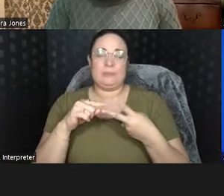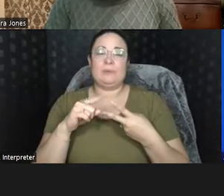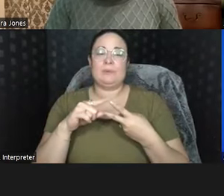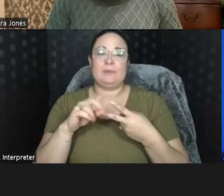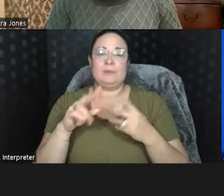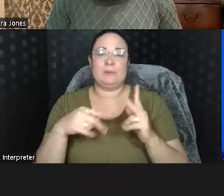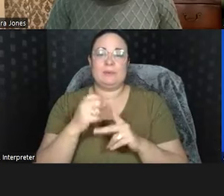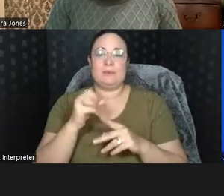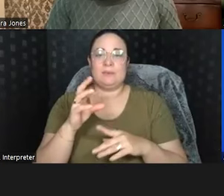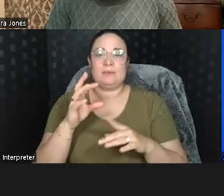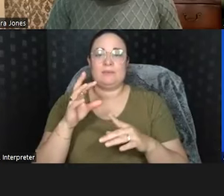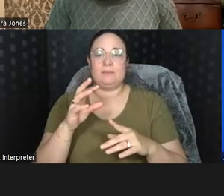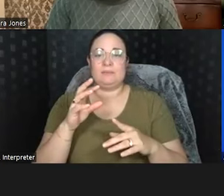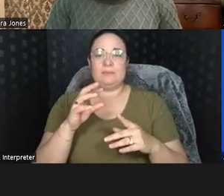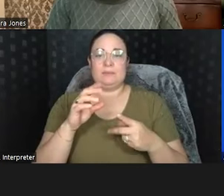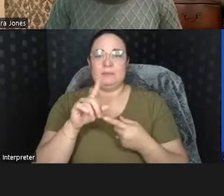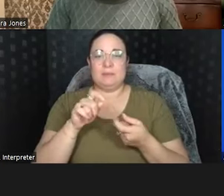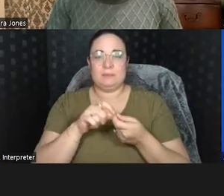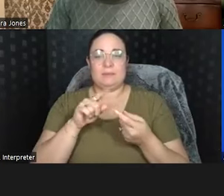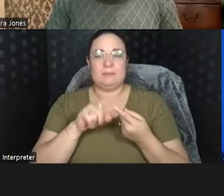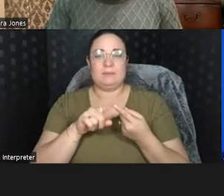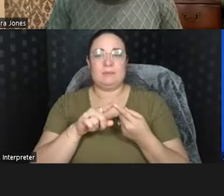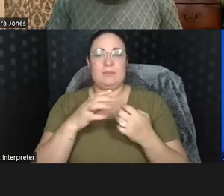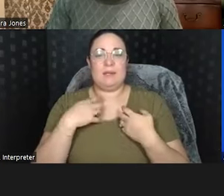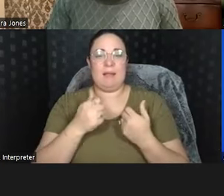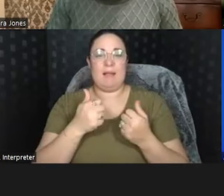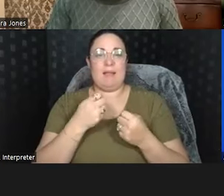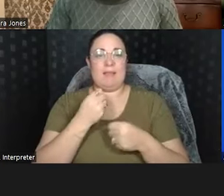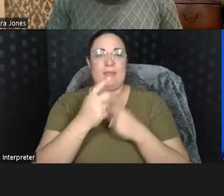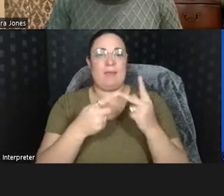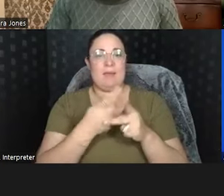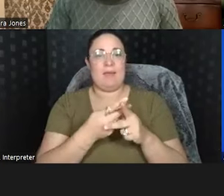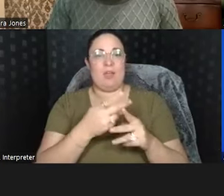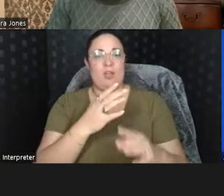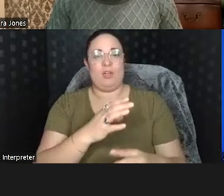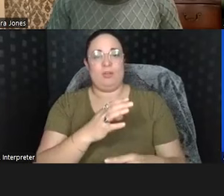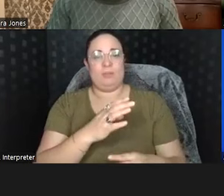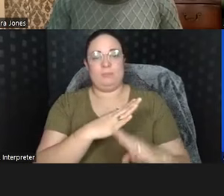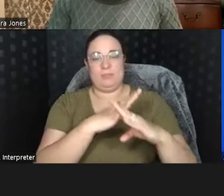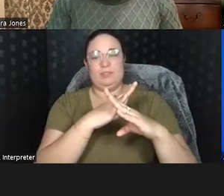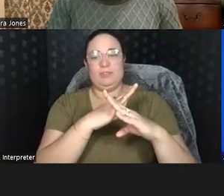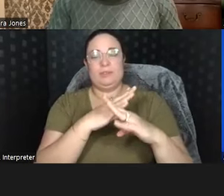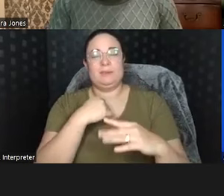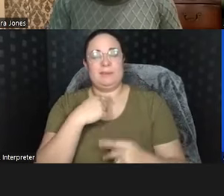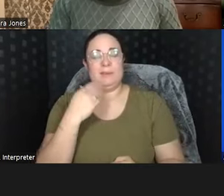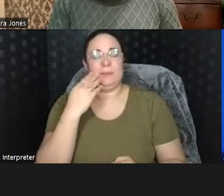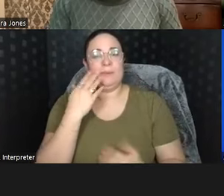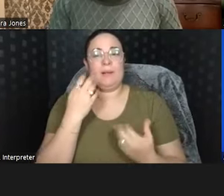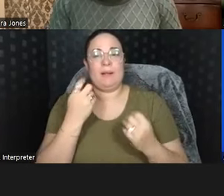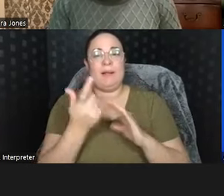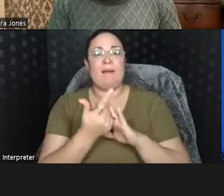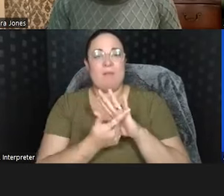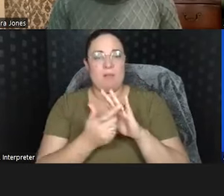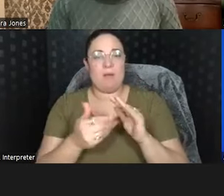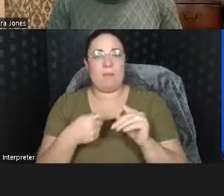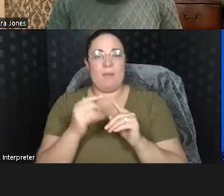of institutional violence, particularly around healthcare restrictions. I know that there has been a lot of legislation,